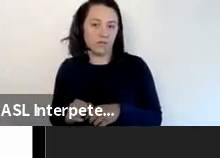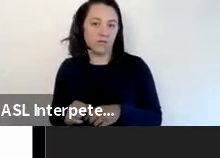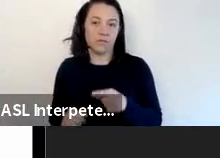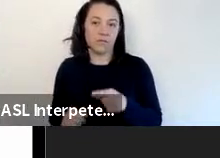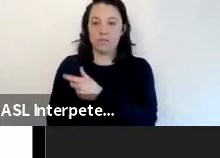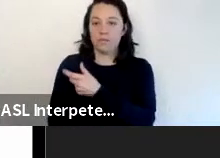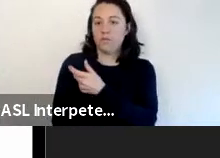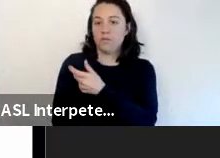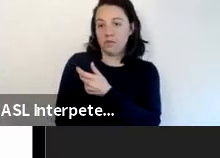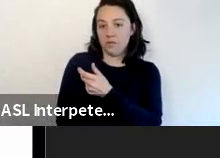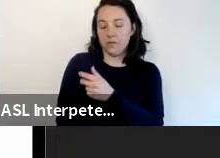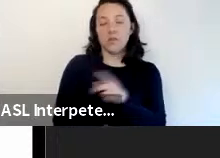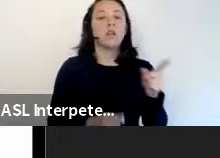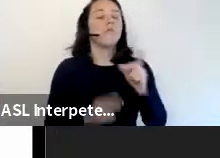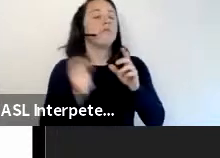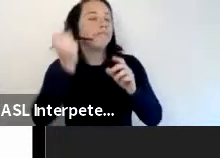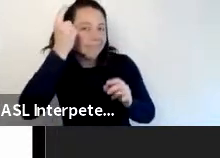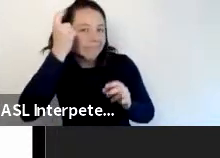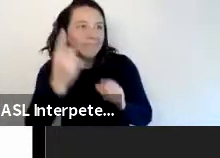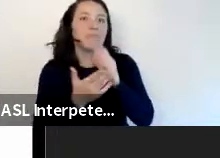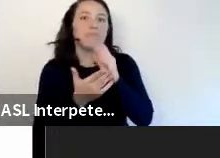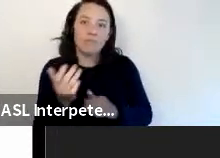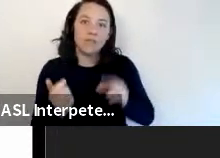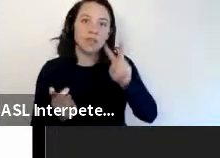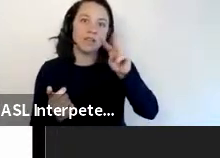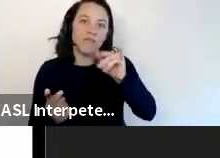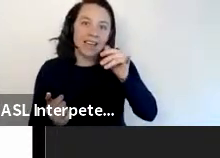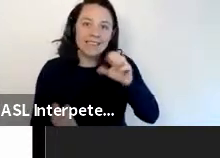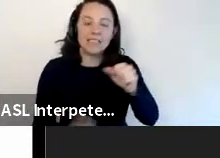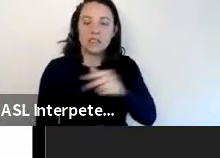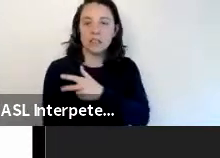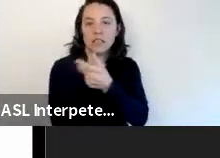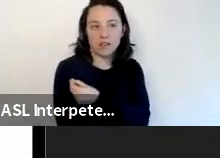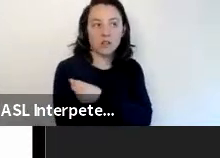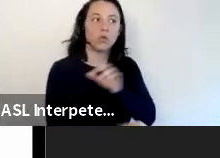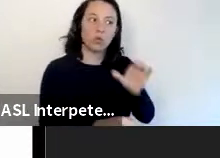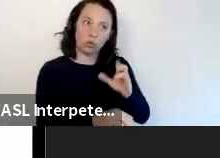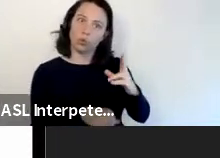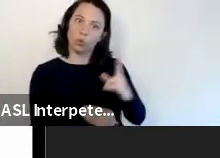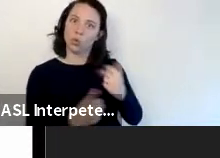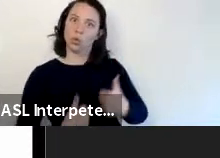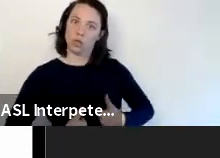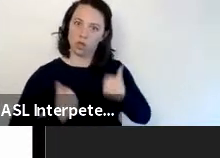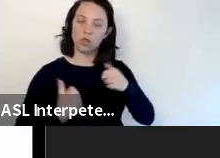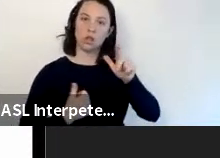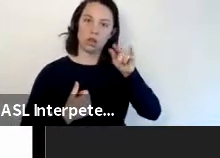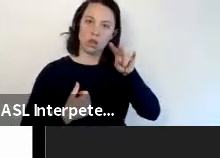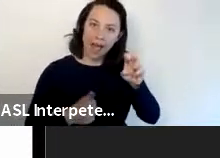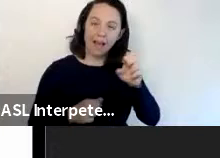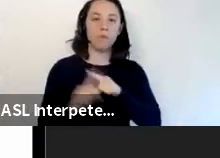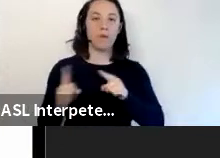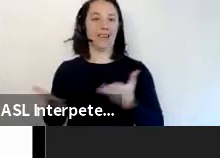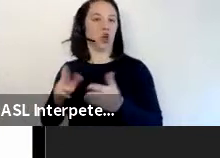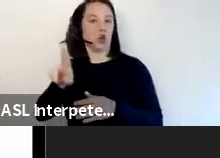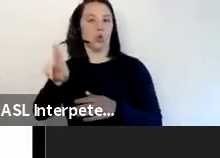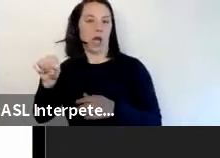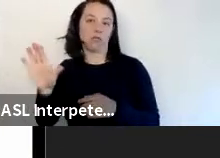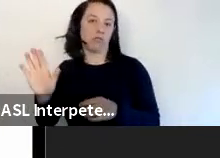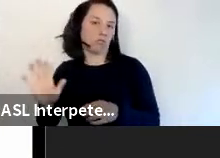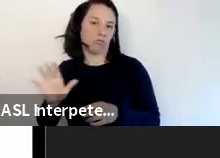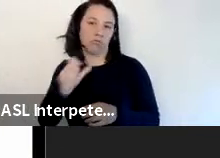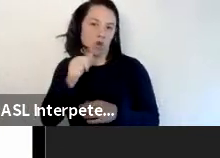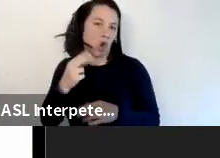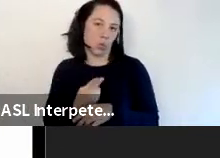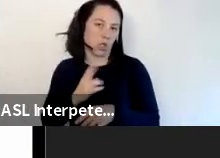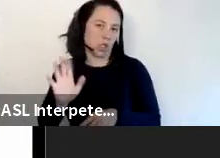that use a live attenuated vaccine, but we're not using those here in this particular case.